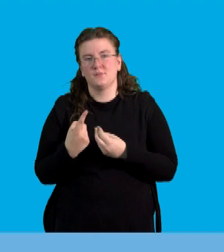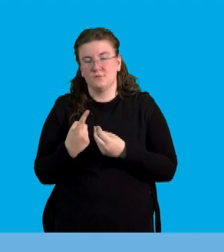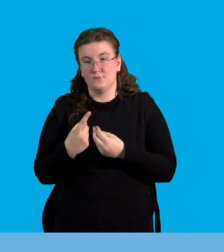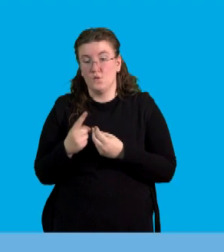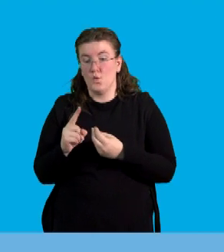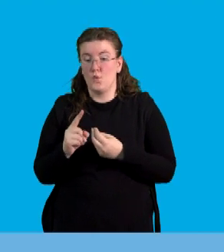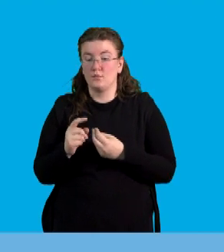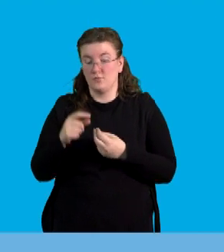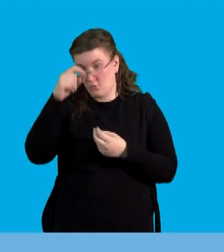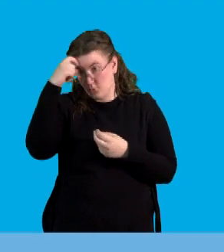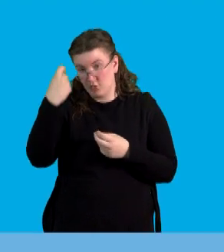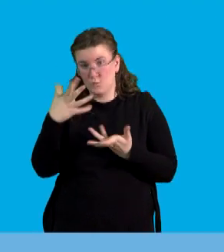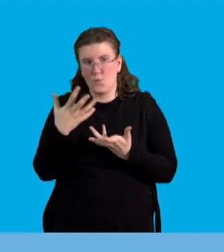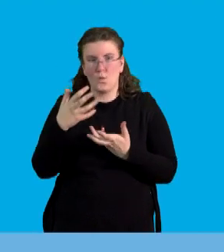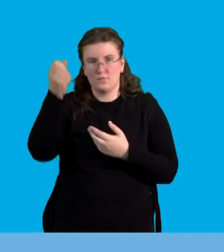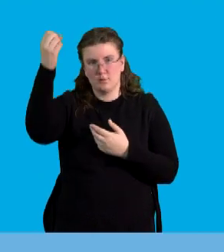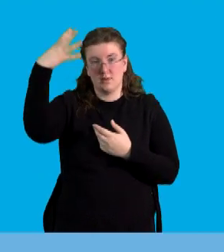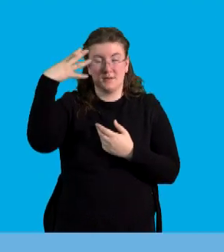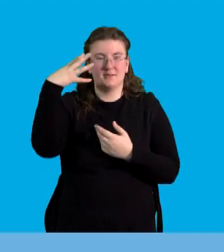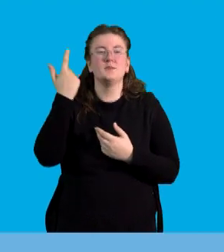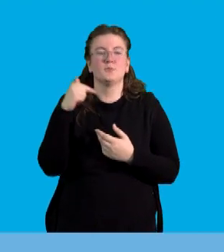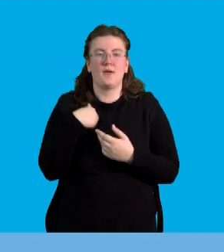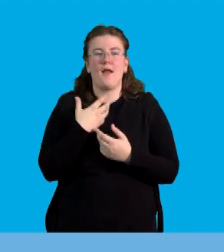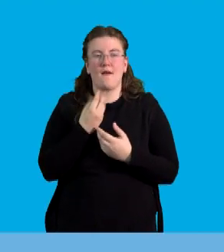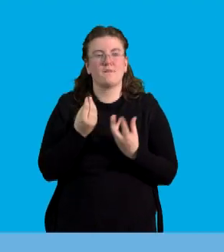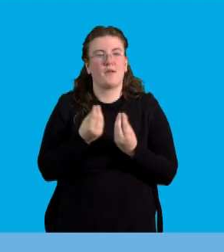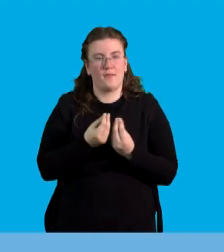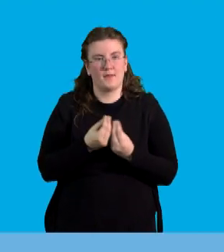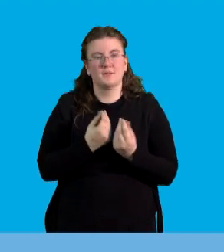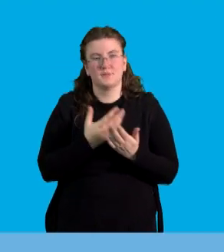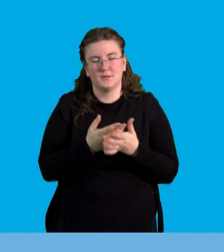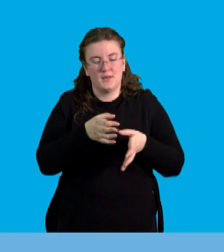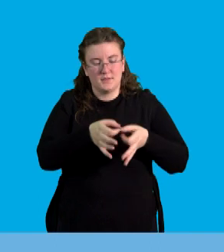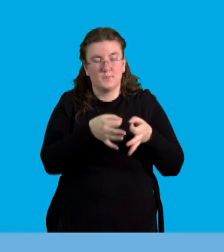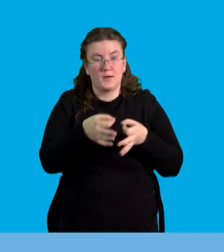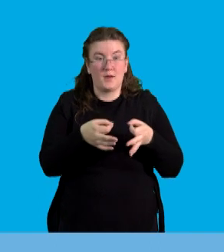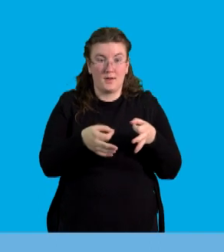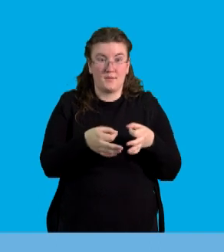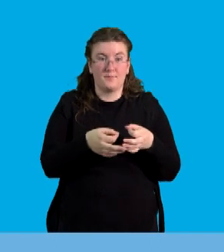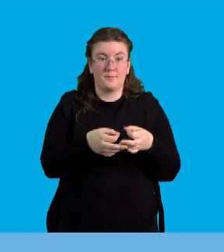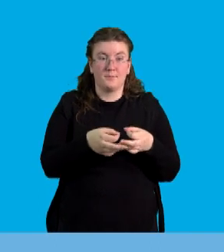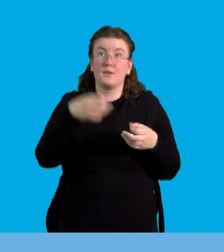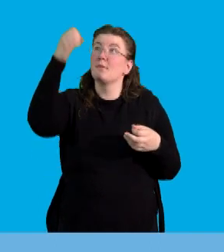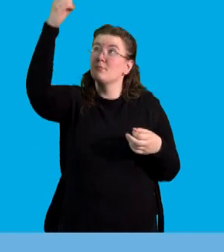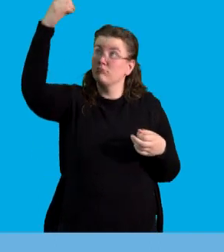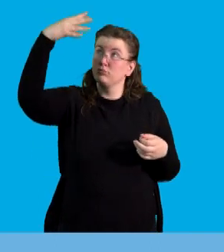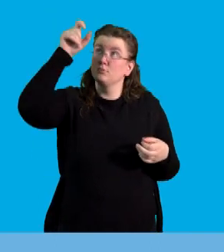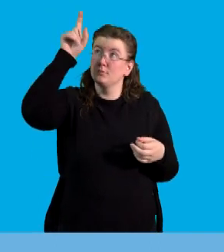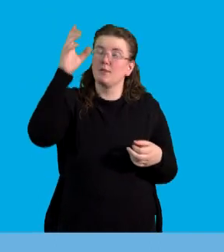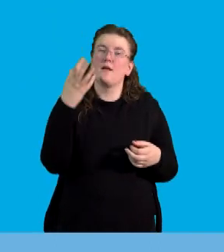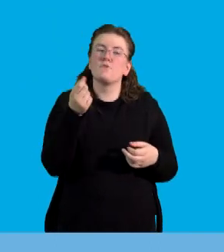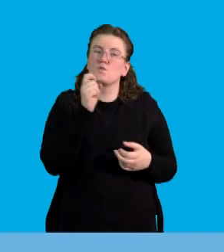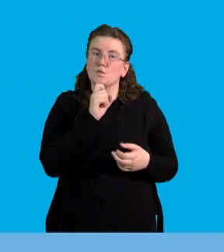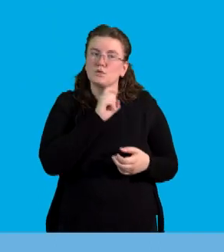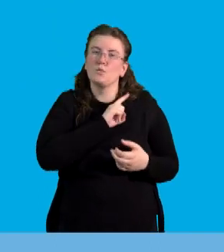So because now they provide heat or they generate a lot of heat, we can therefore say that they have some use.